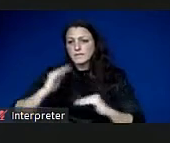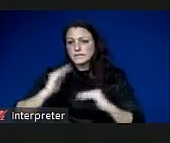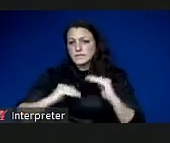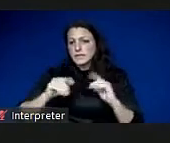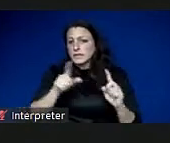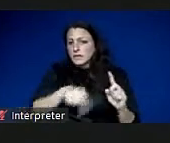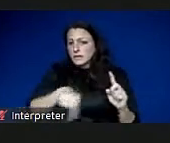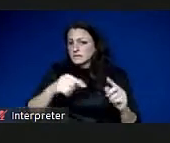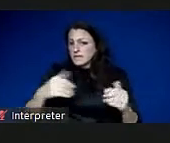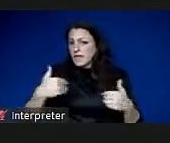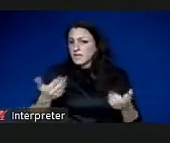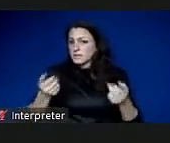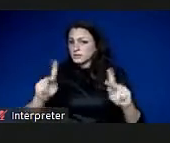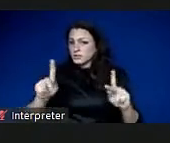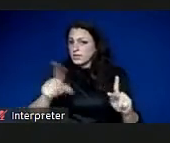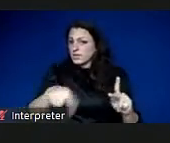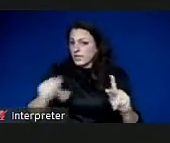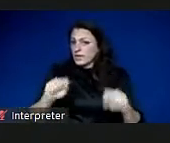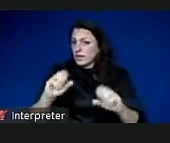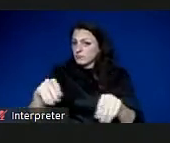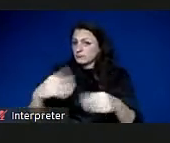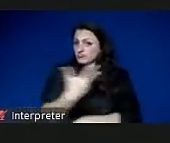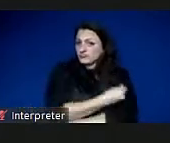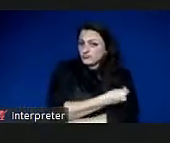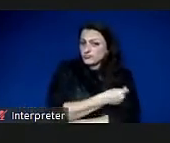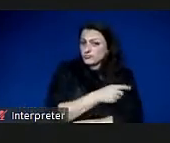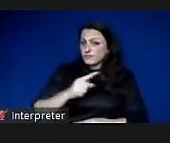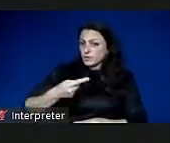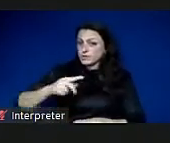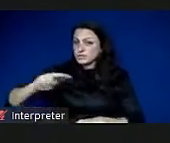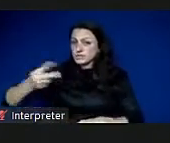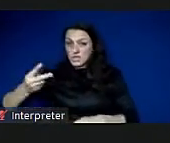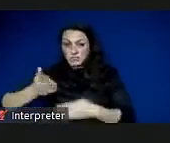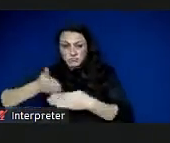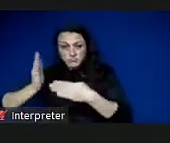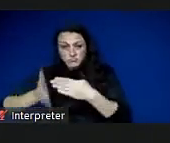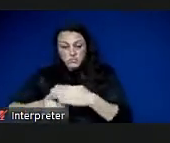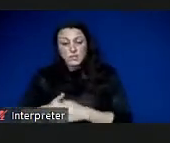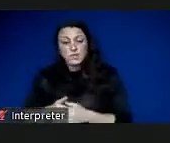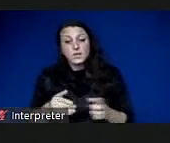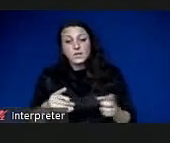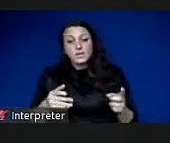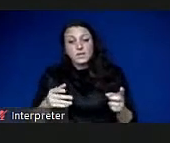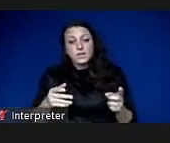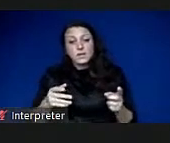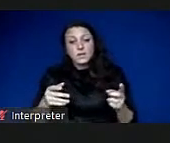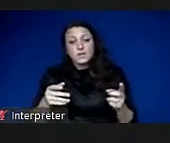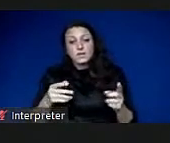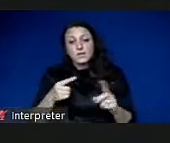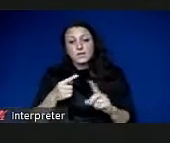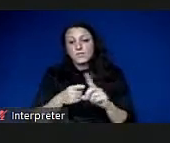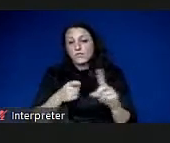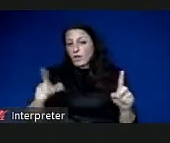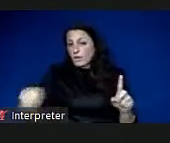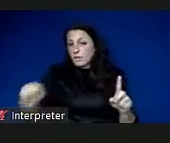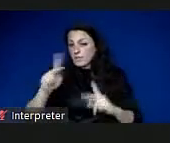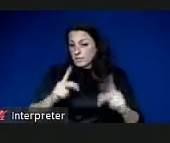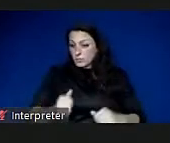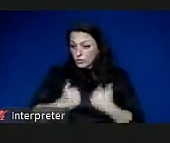opportunity that people could get their first and second doses. Do you know among residents and